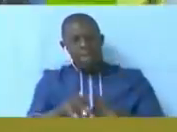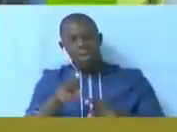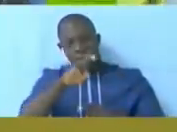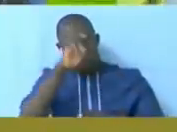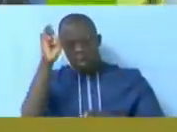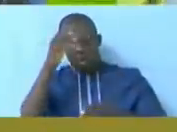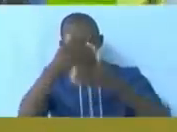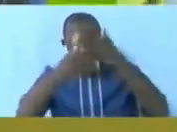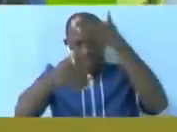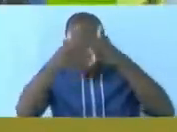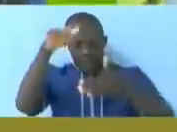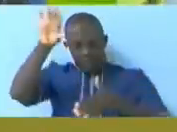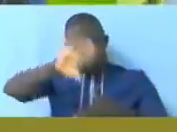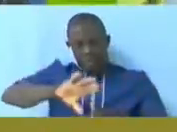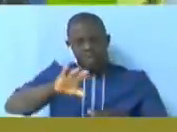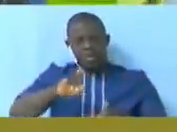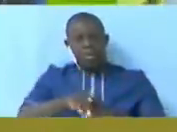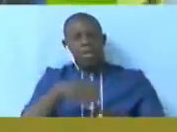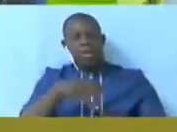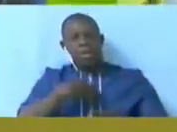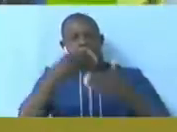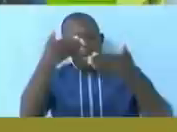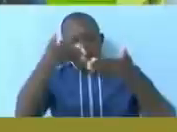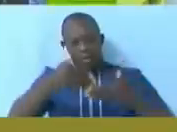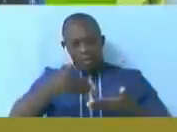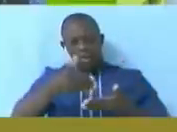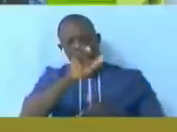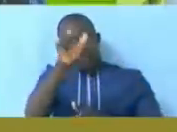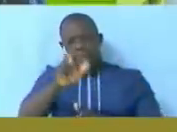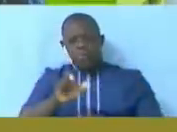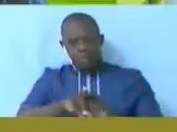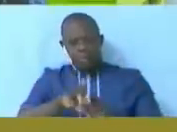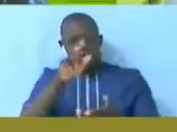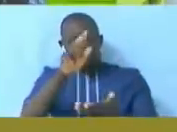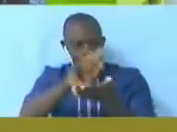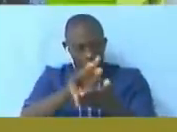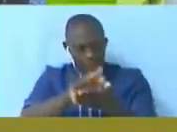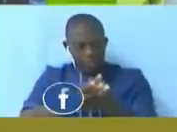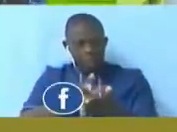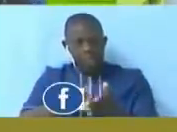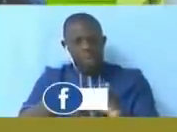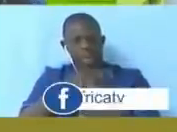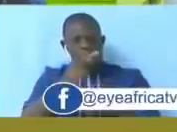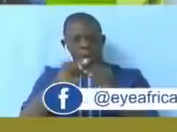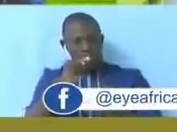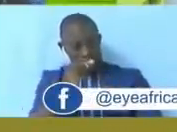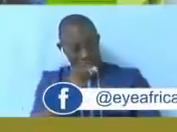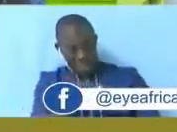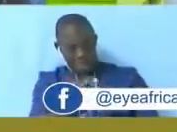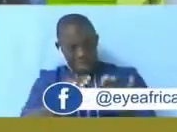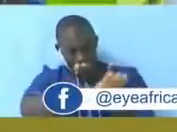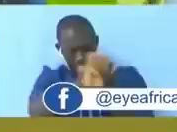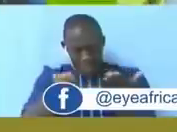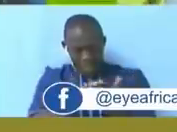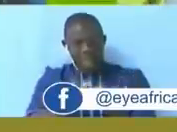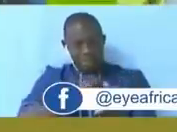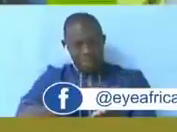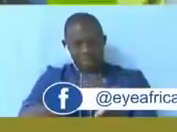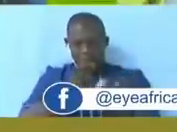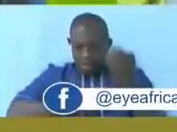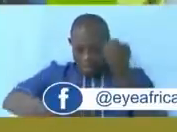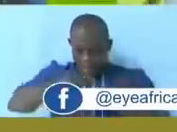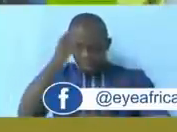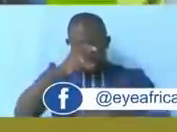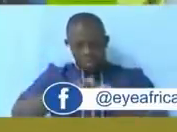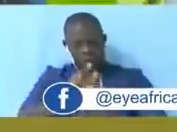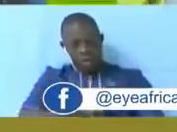they invited him to come to the site for him to confirm that this was the piece of land